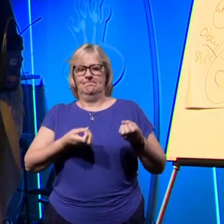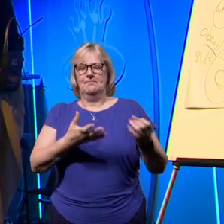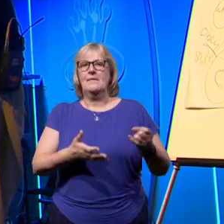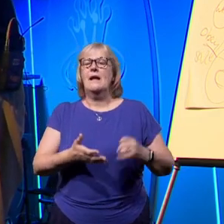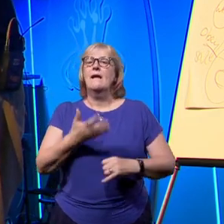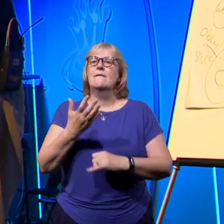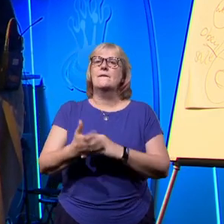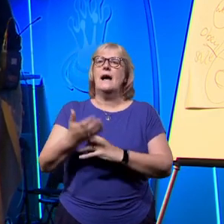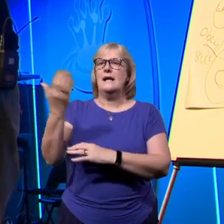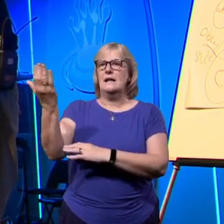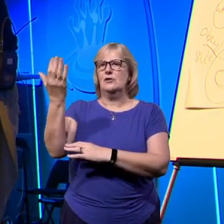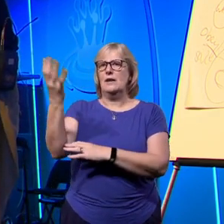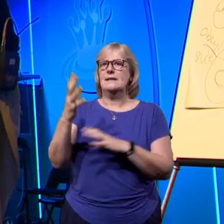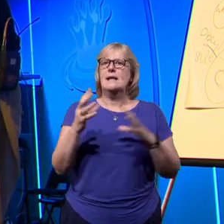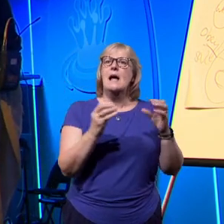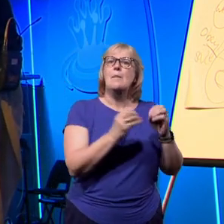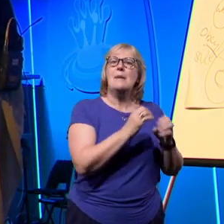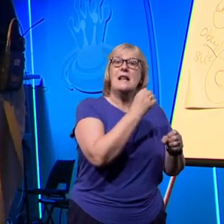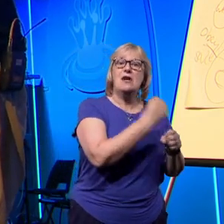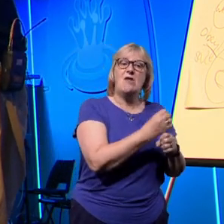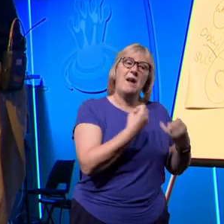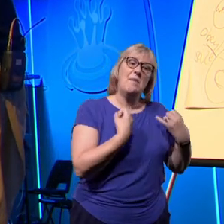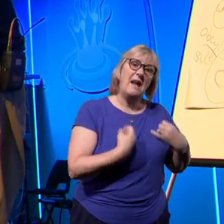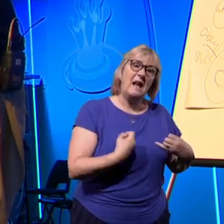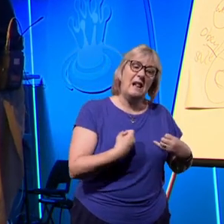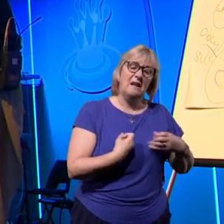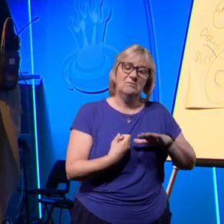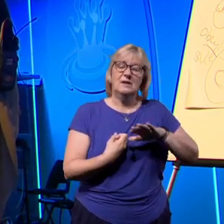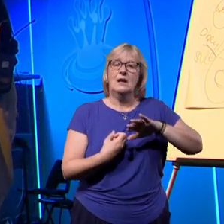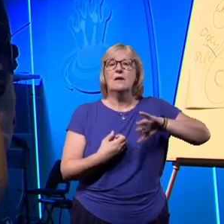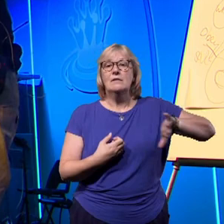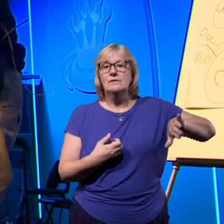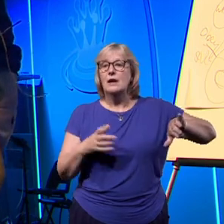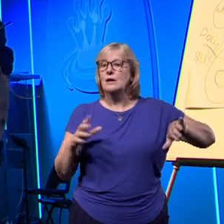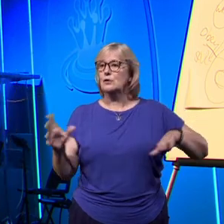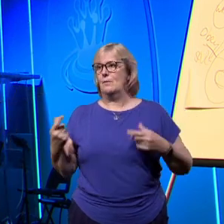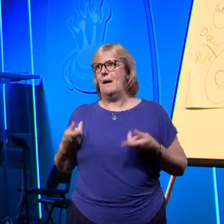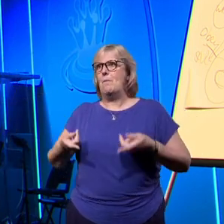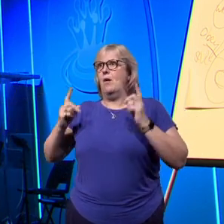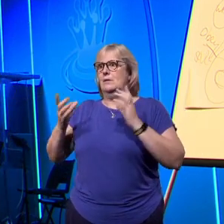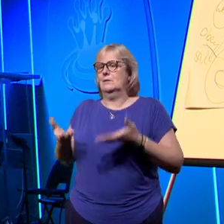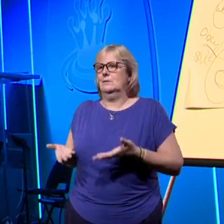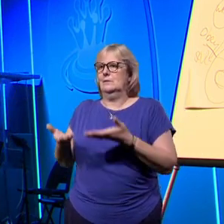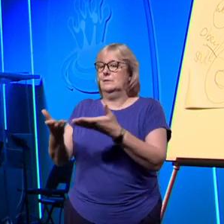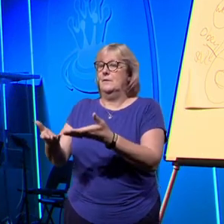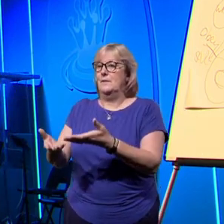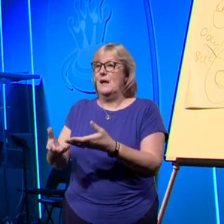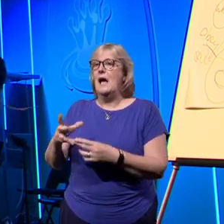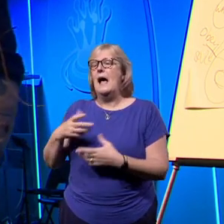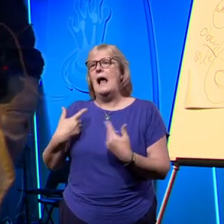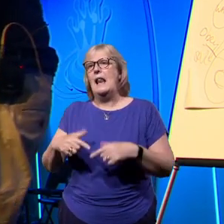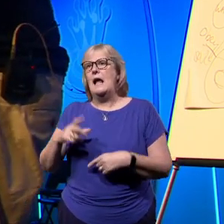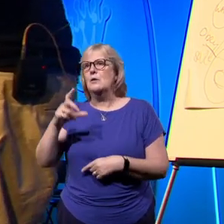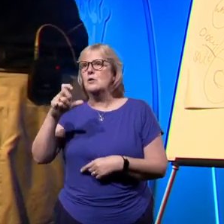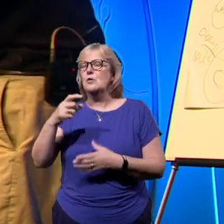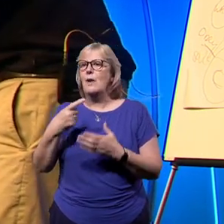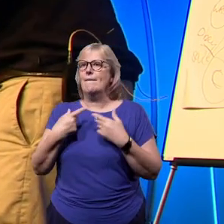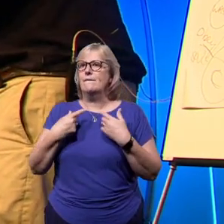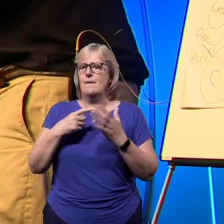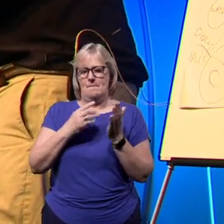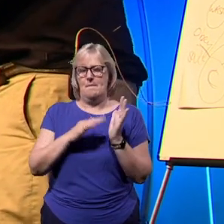ill, so Richard was told to take the communion service and to give the final address. And he was given 12 minutes. And there was a